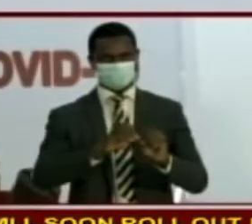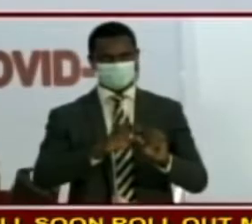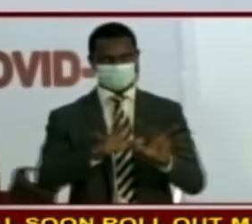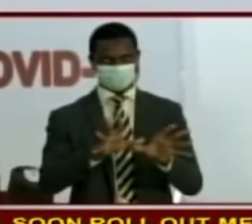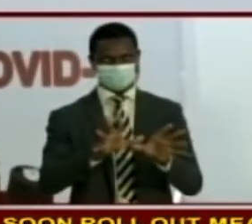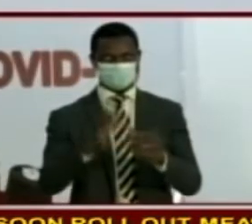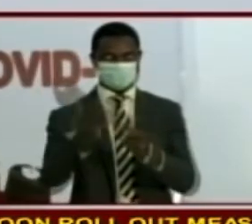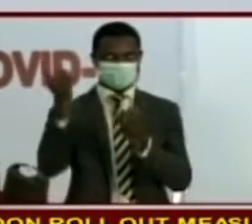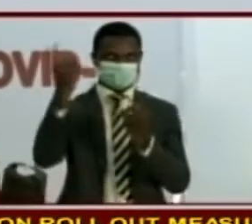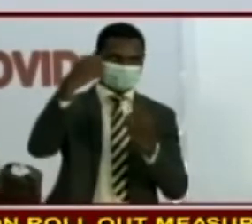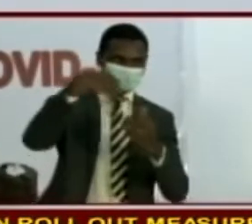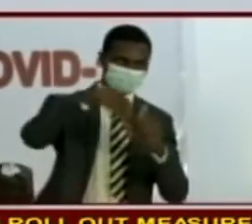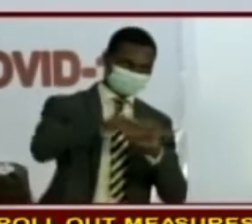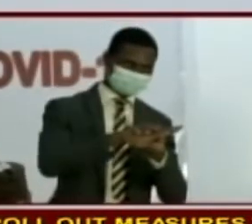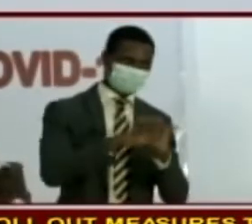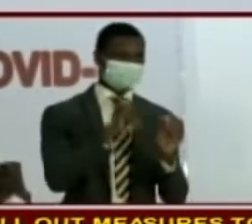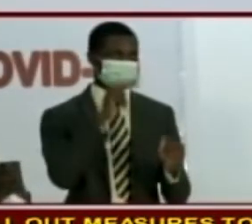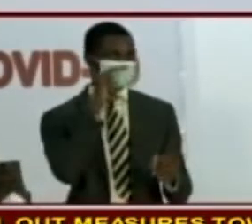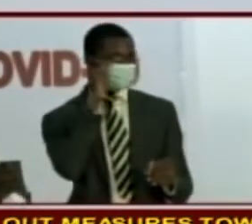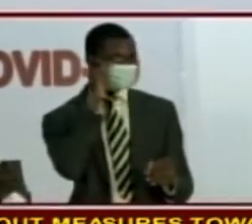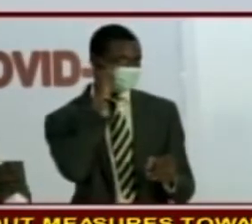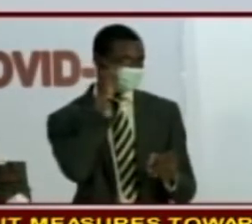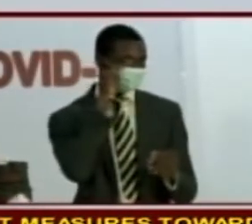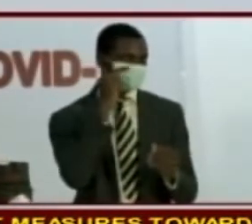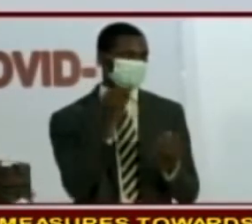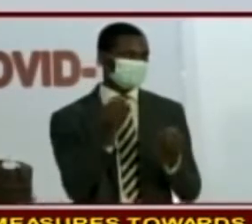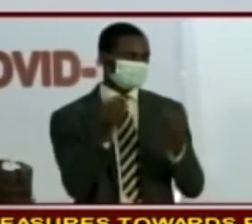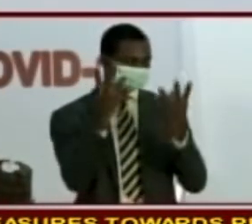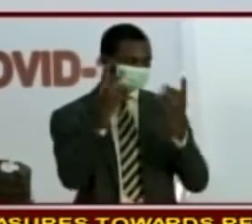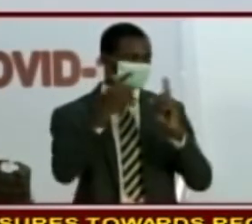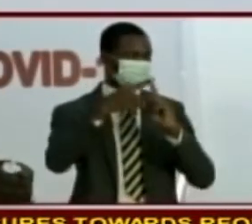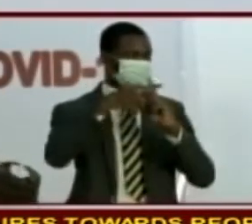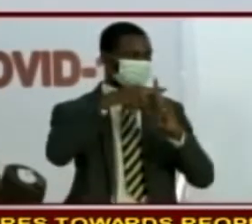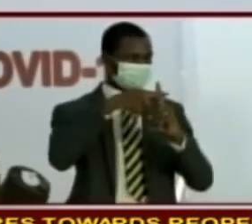come into, all the evacuees that have come into the country.